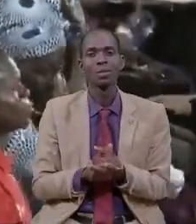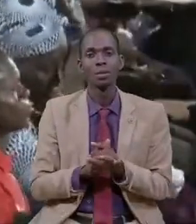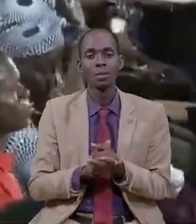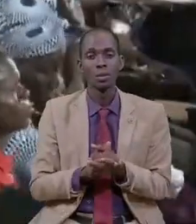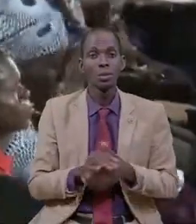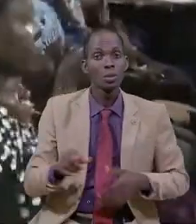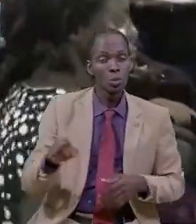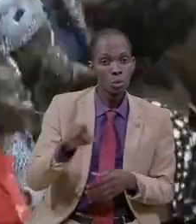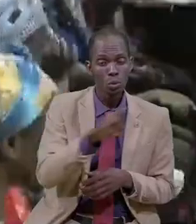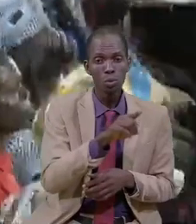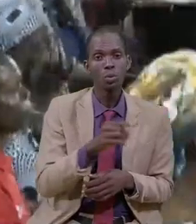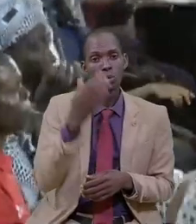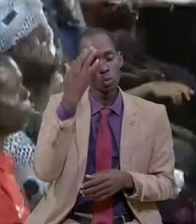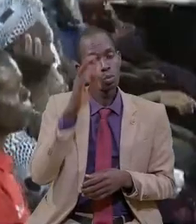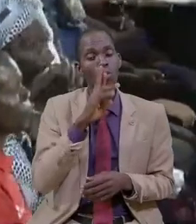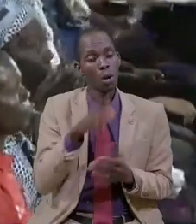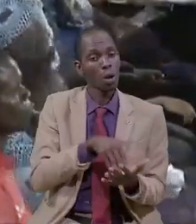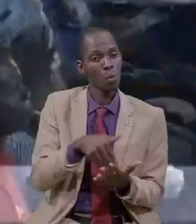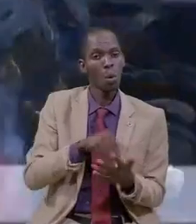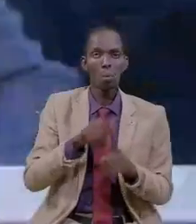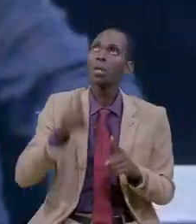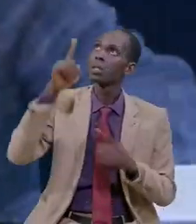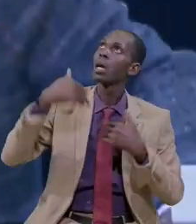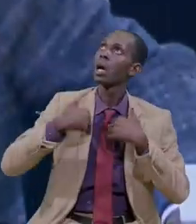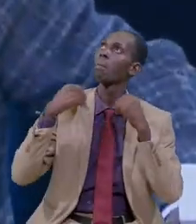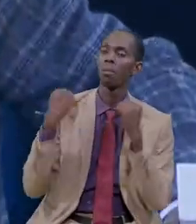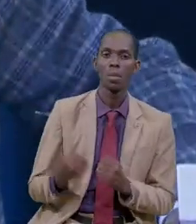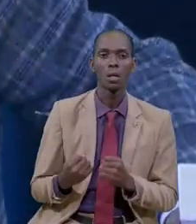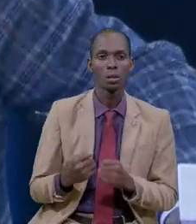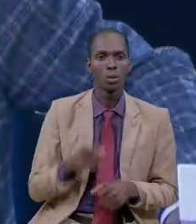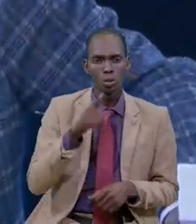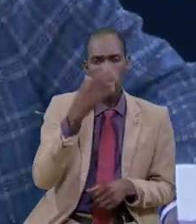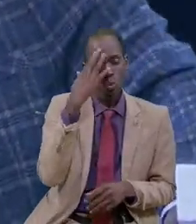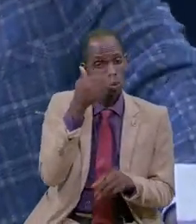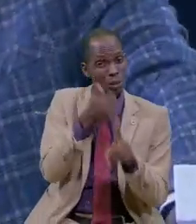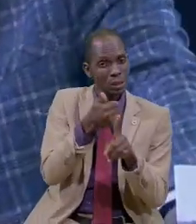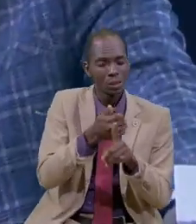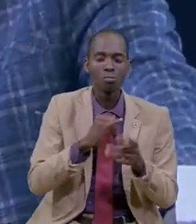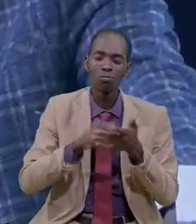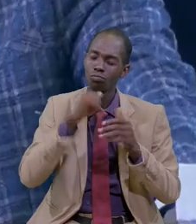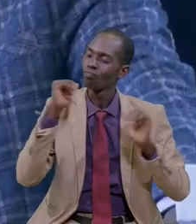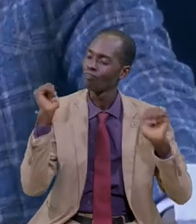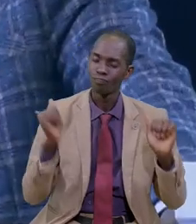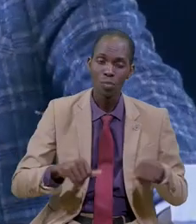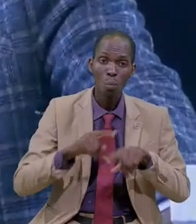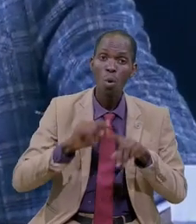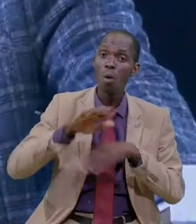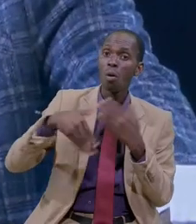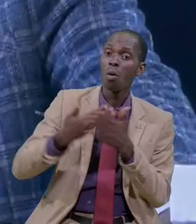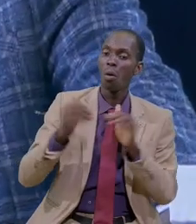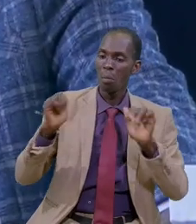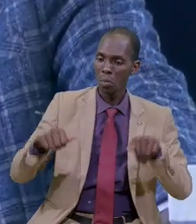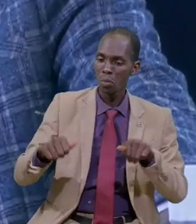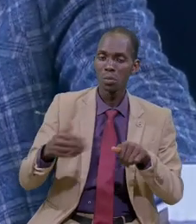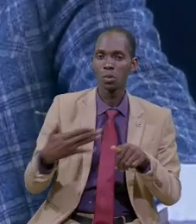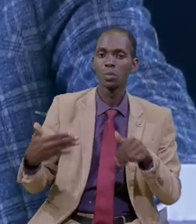but he is powerful. Et vous savez, vous êtes important, mais il est puissant. You know, it's impossible for you, but all things are possible with God. Et